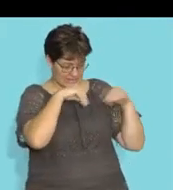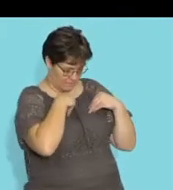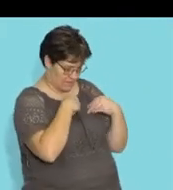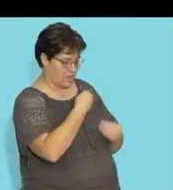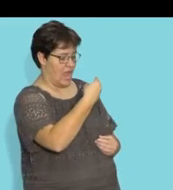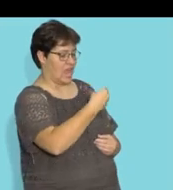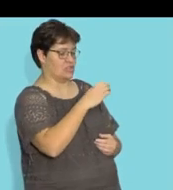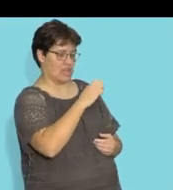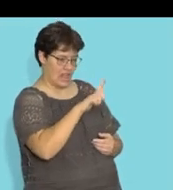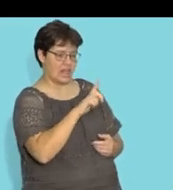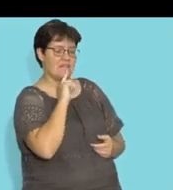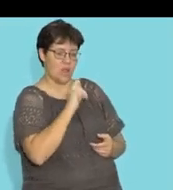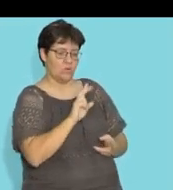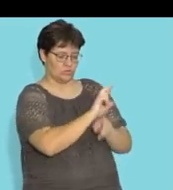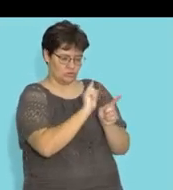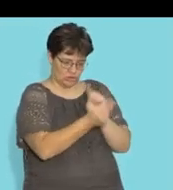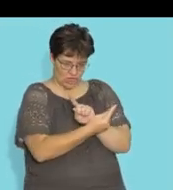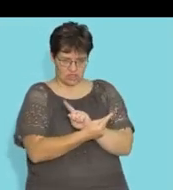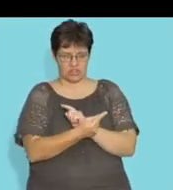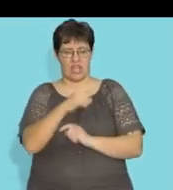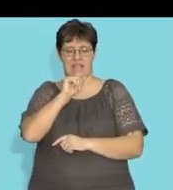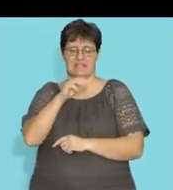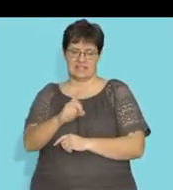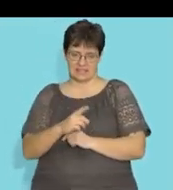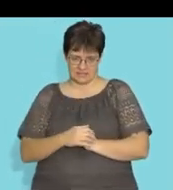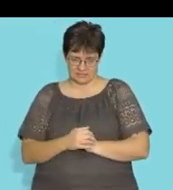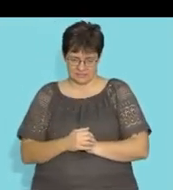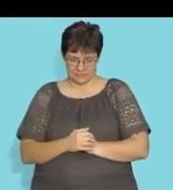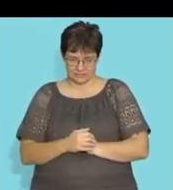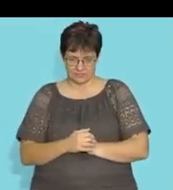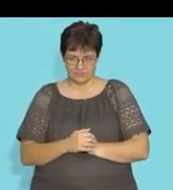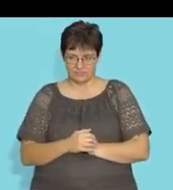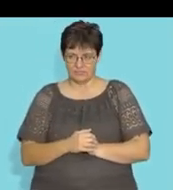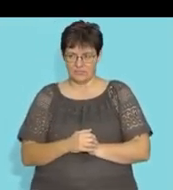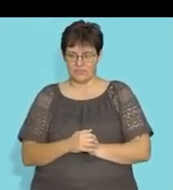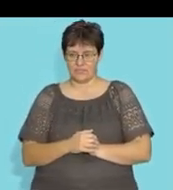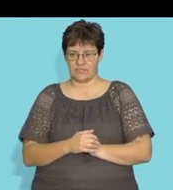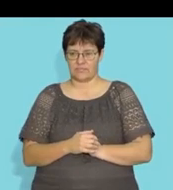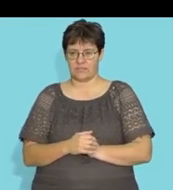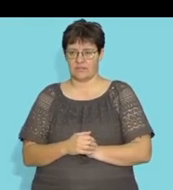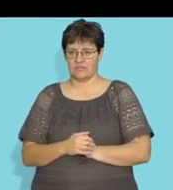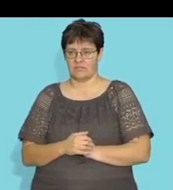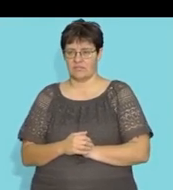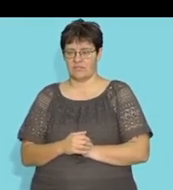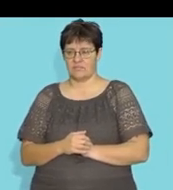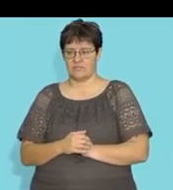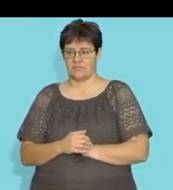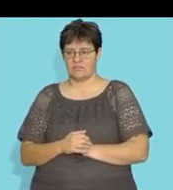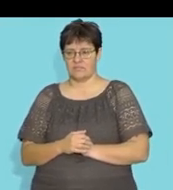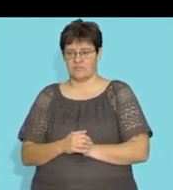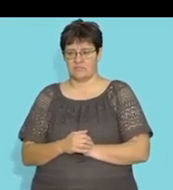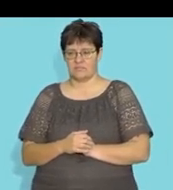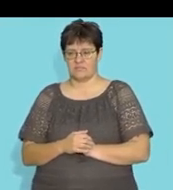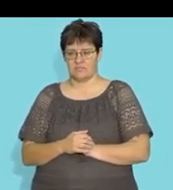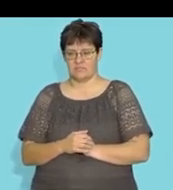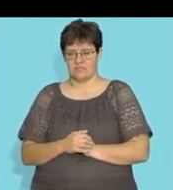chloride ion will now be the base, and when it accepts that hydrogen ion,